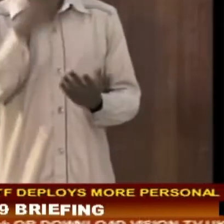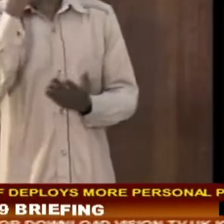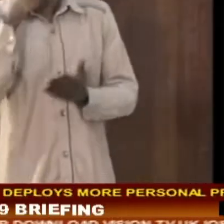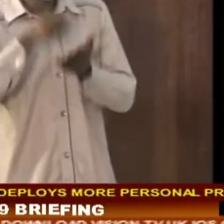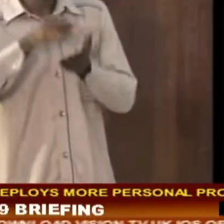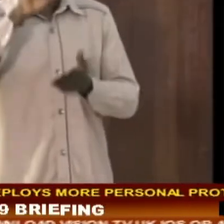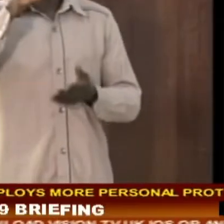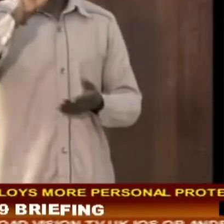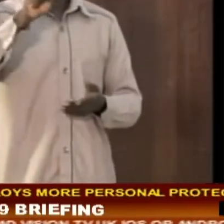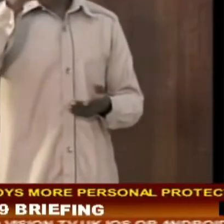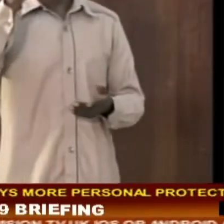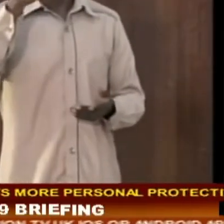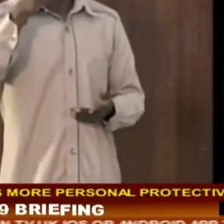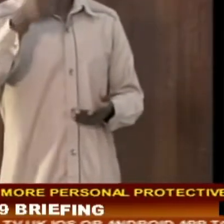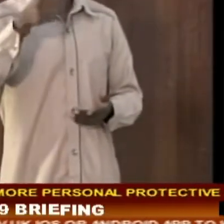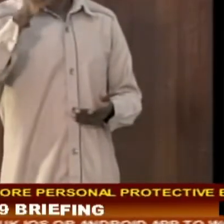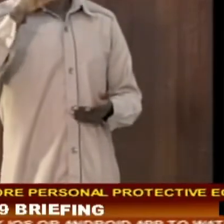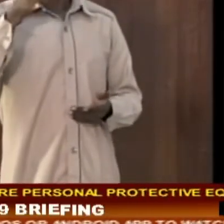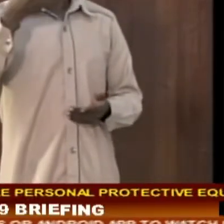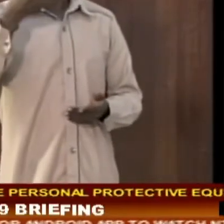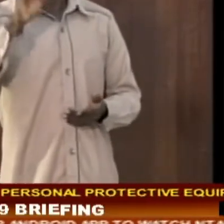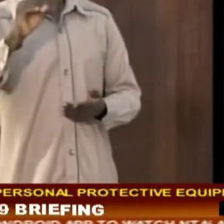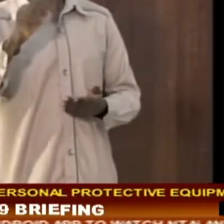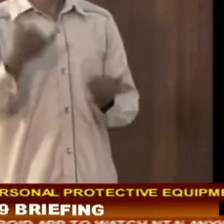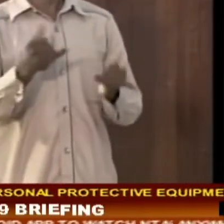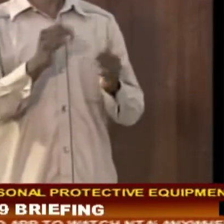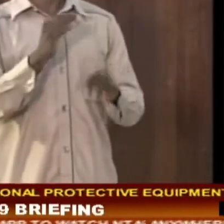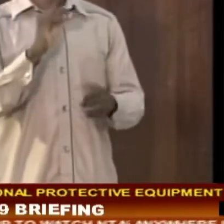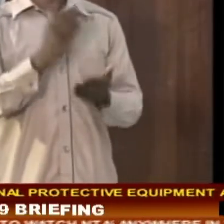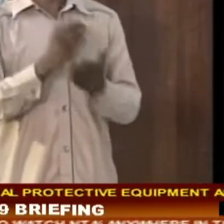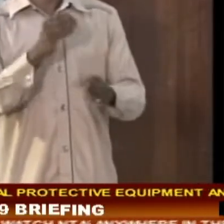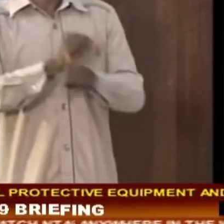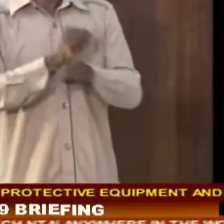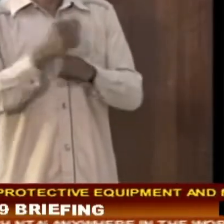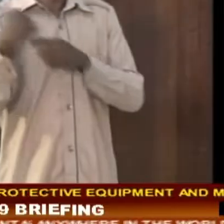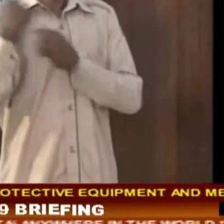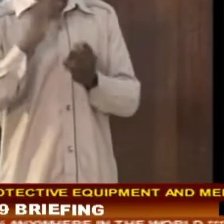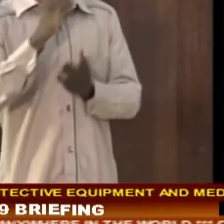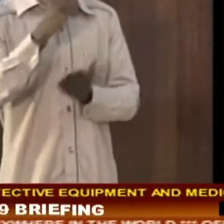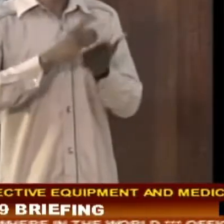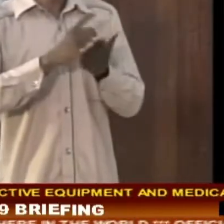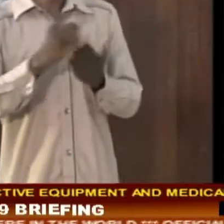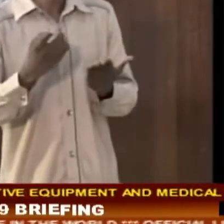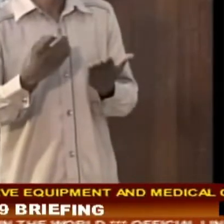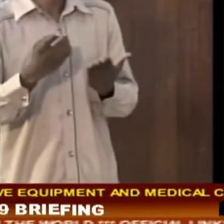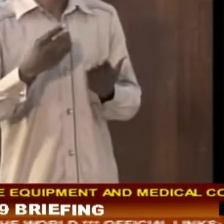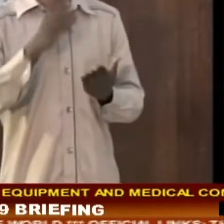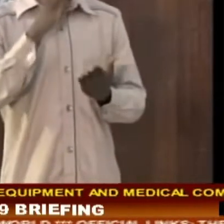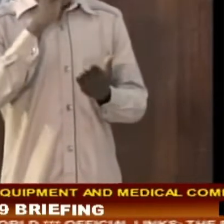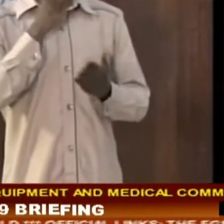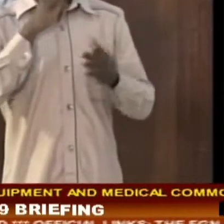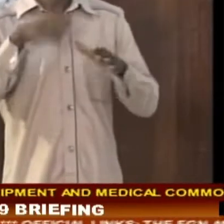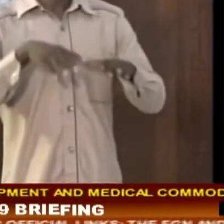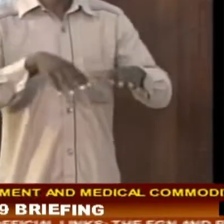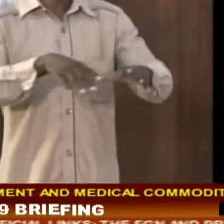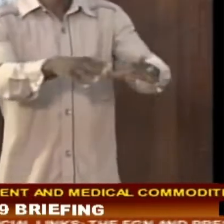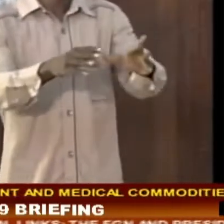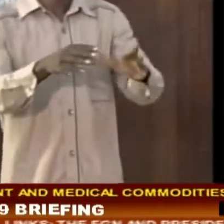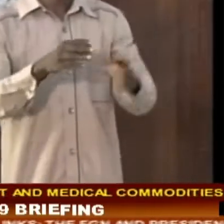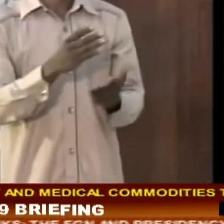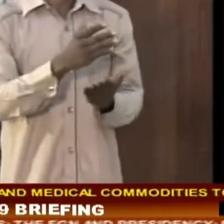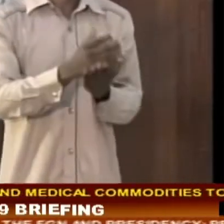nak and hak have been on strike for the past two weeks seport has 100% waivers why not airport this is